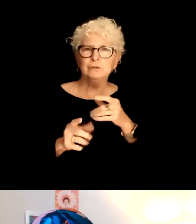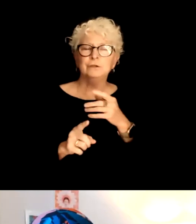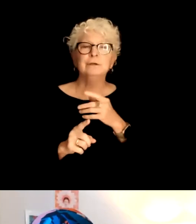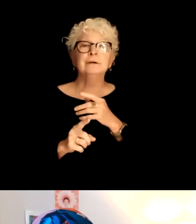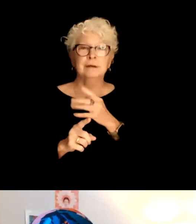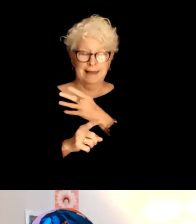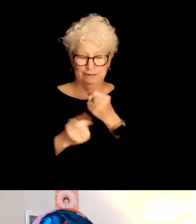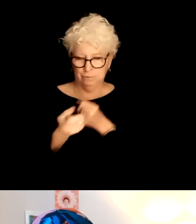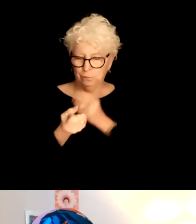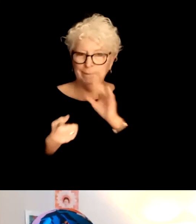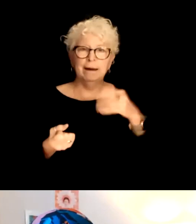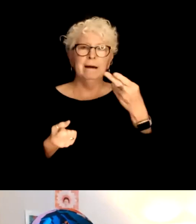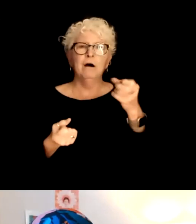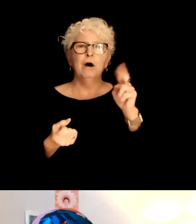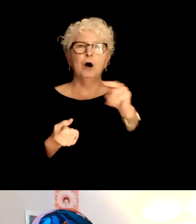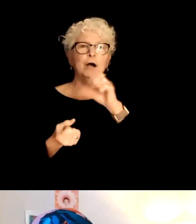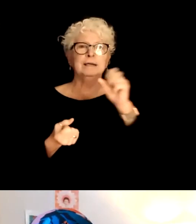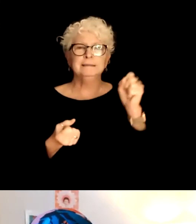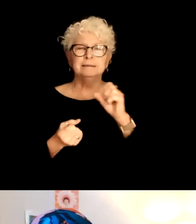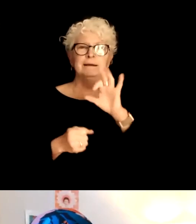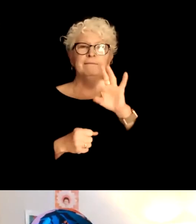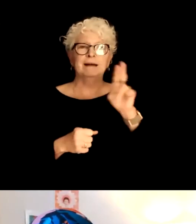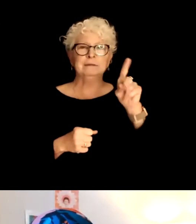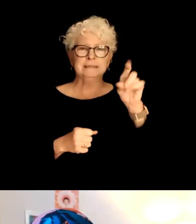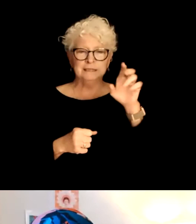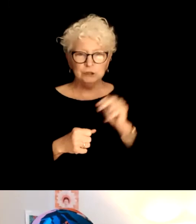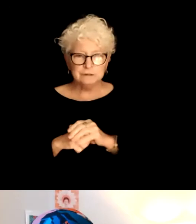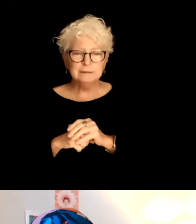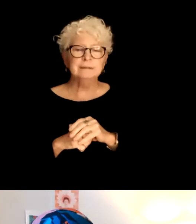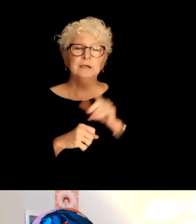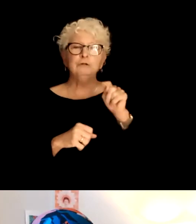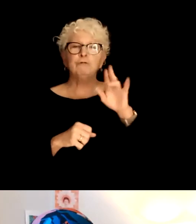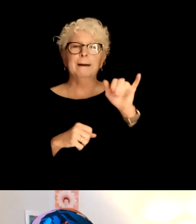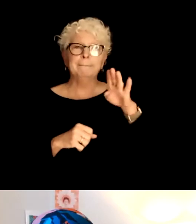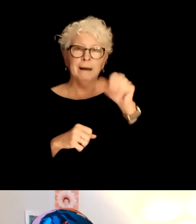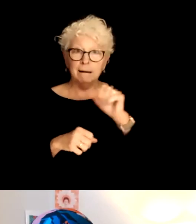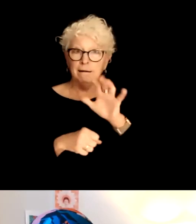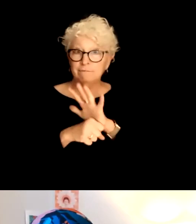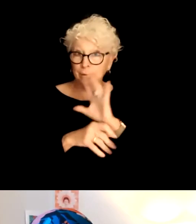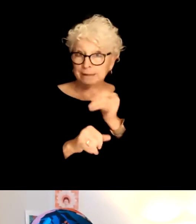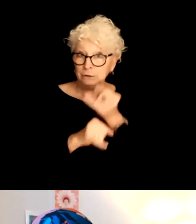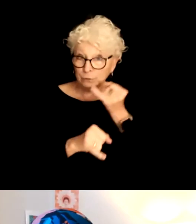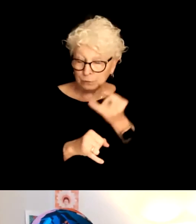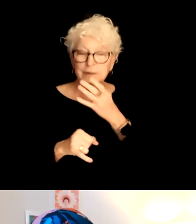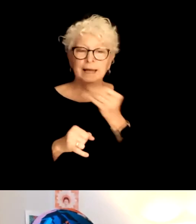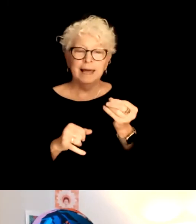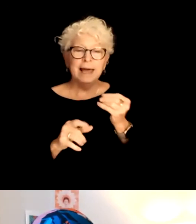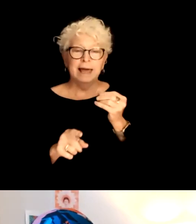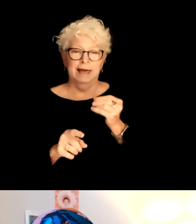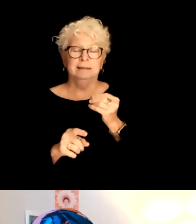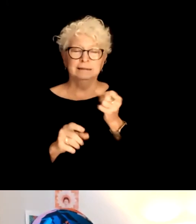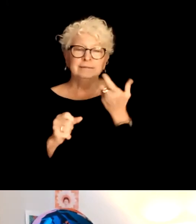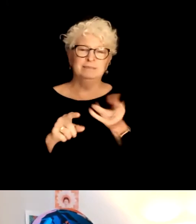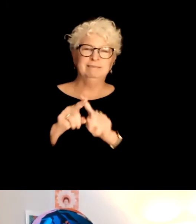by the Harnish Foundation Chicken and Egg Pictures, BritDoc's Good Pitch, the Tribeca Film Institute, the Fledgling Fund, and the Sundance Institute.